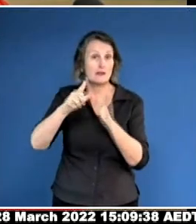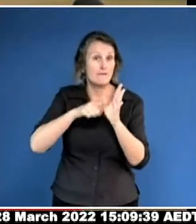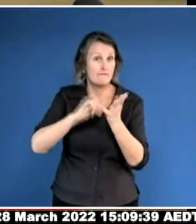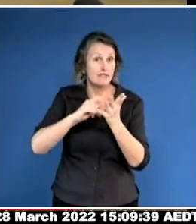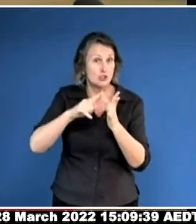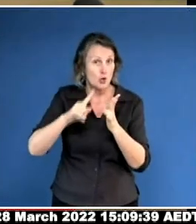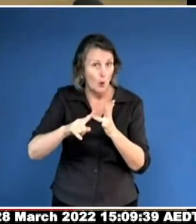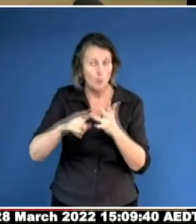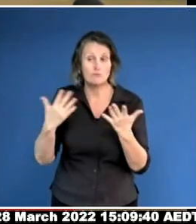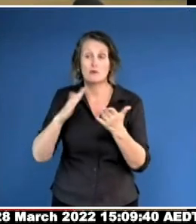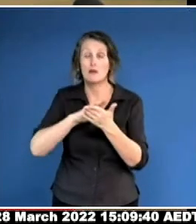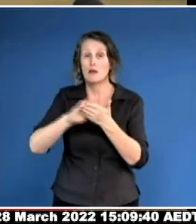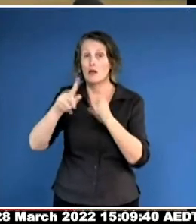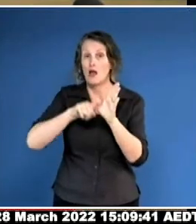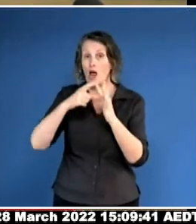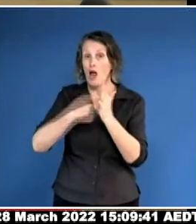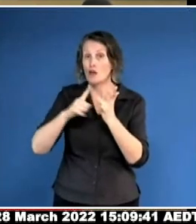sessions during the school term.